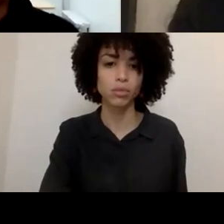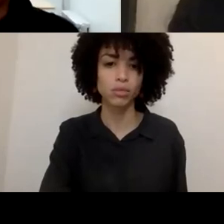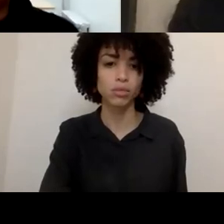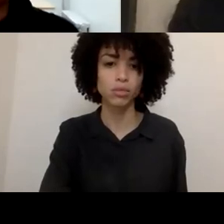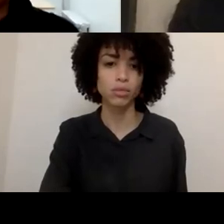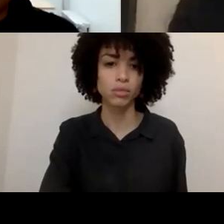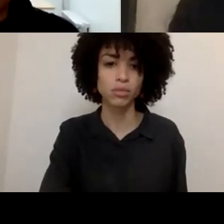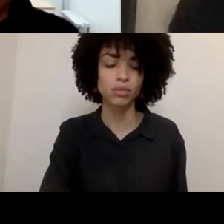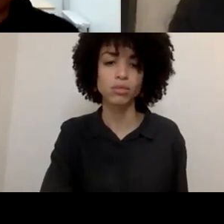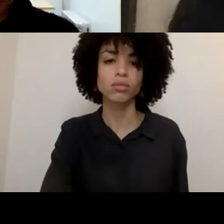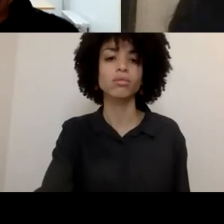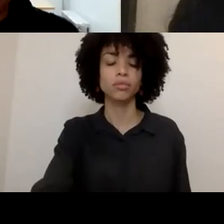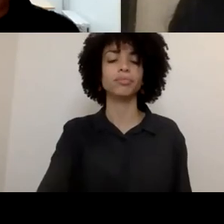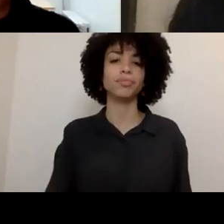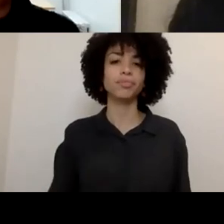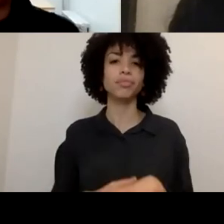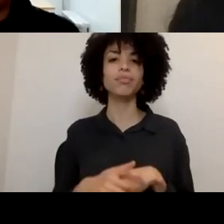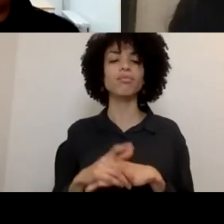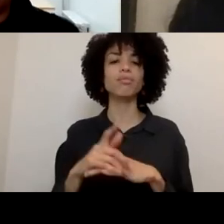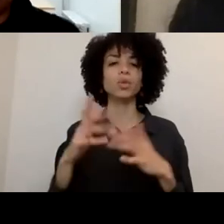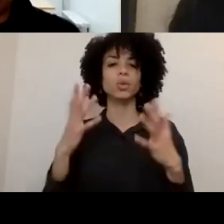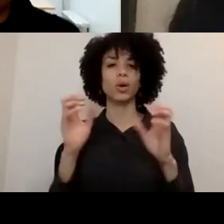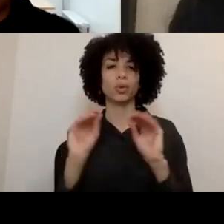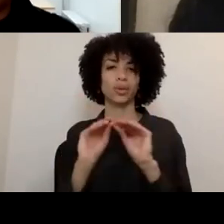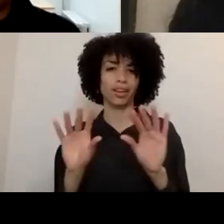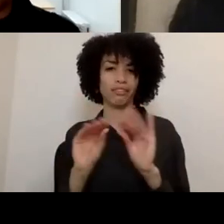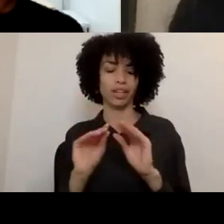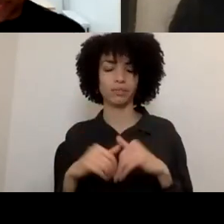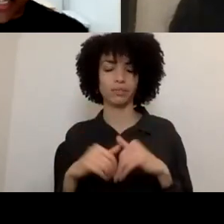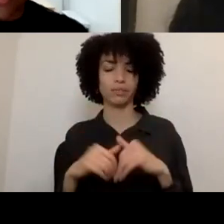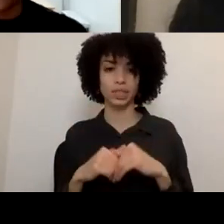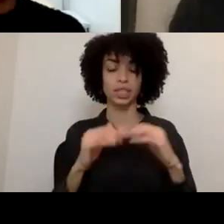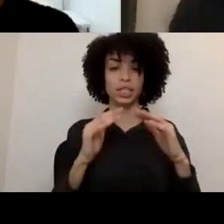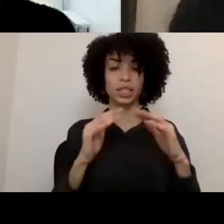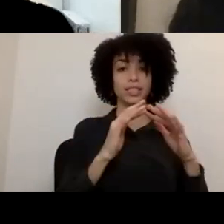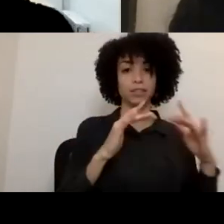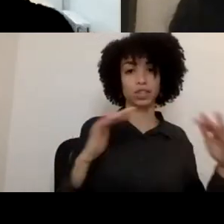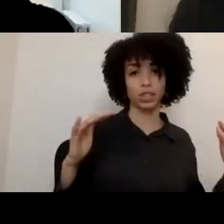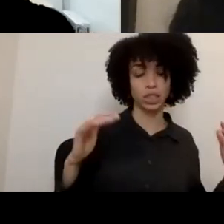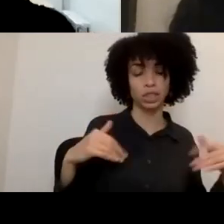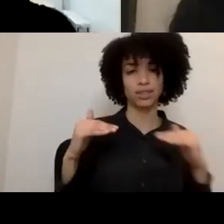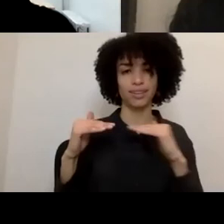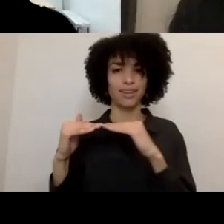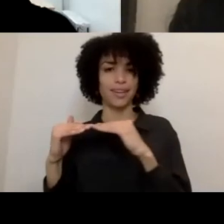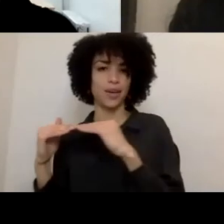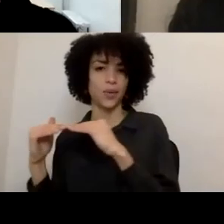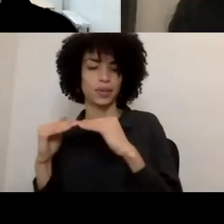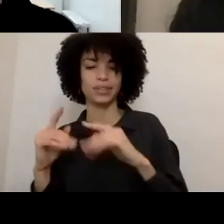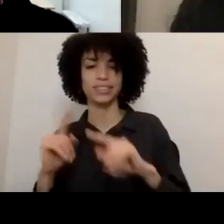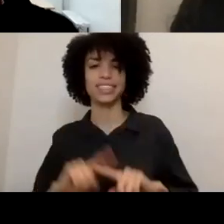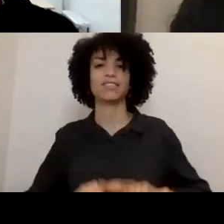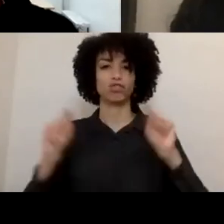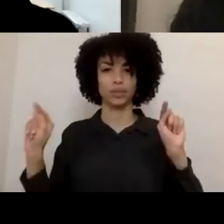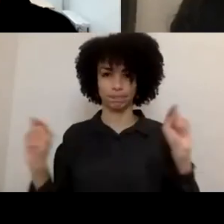there is an important distinction that needs to be made between diversity and equity, and I think particularly when it comes